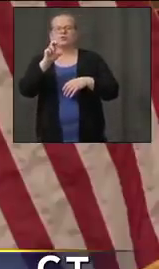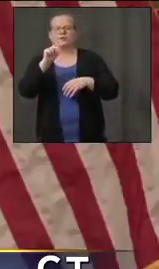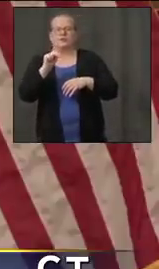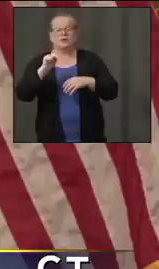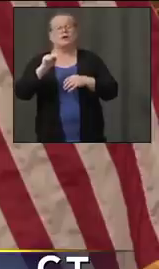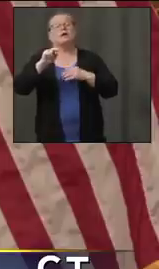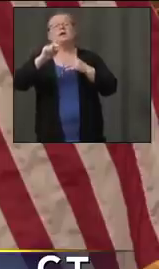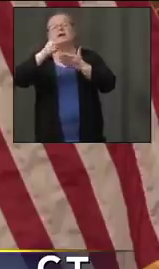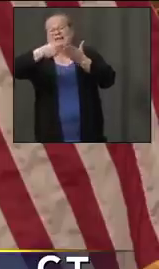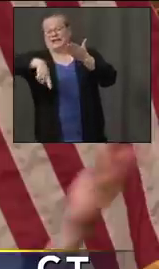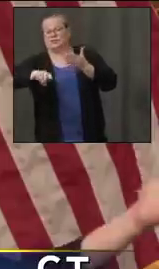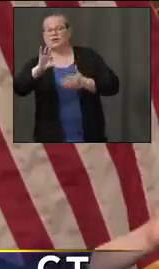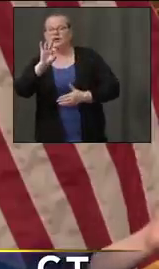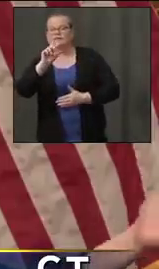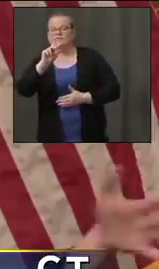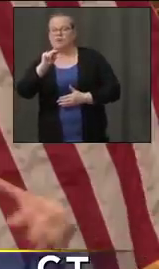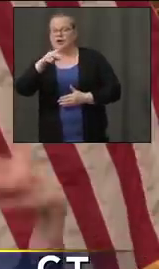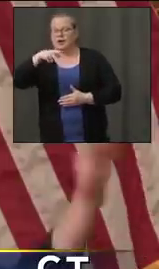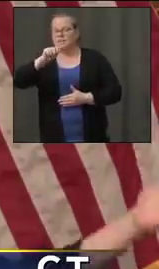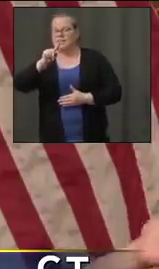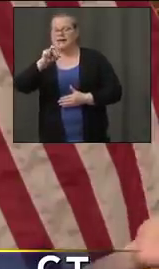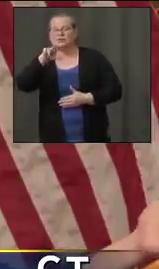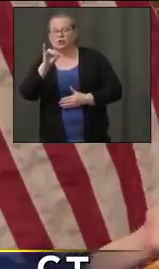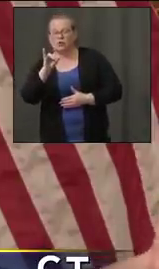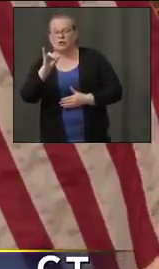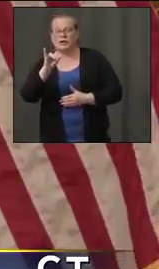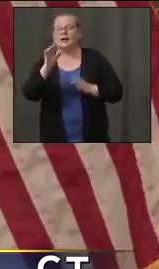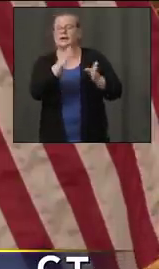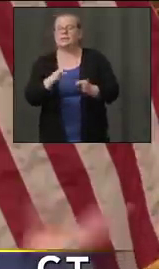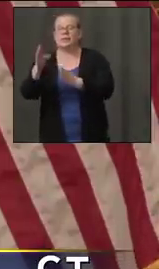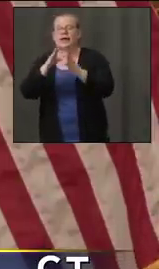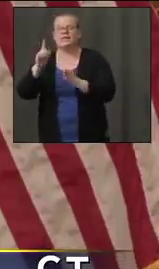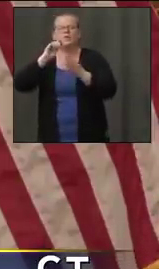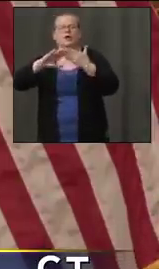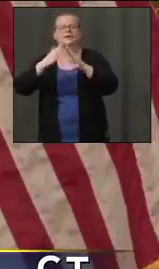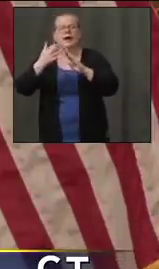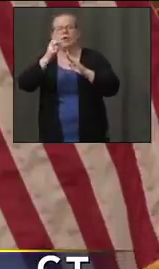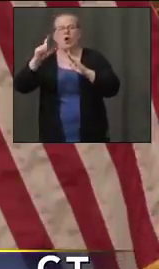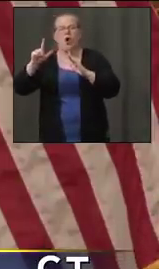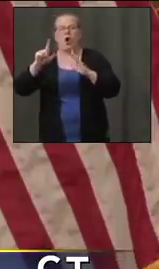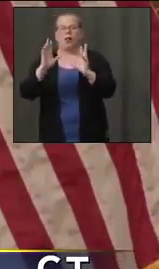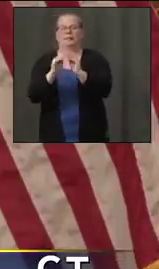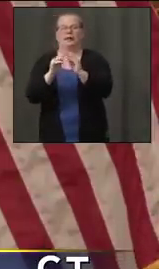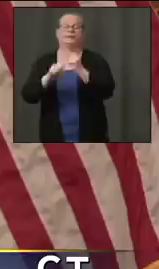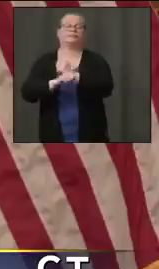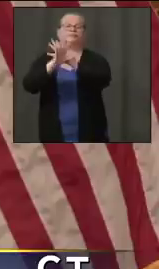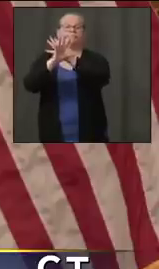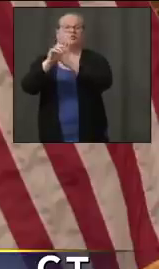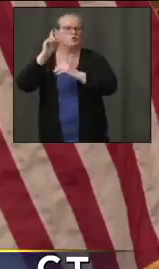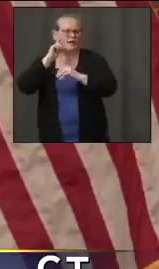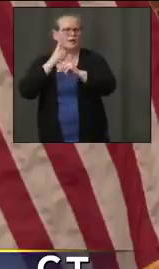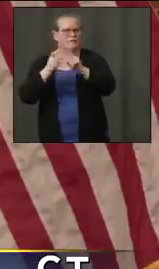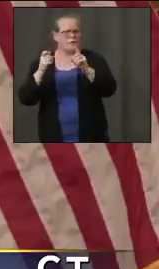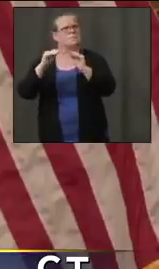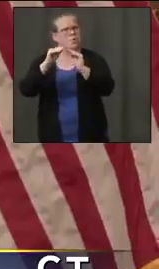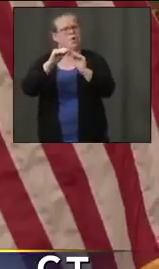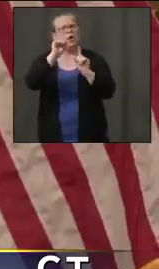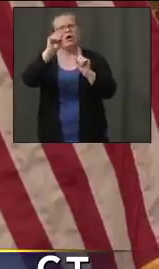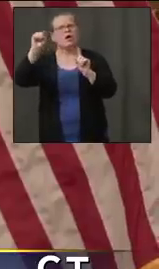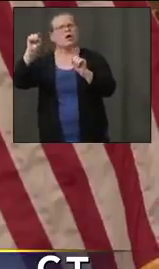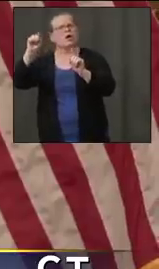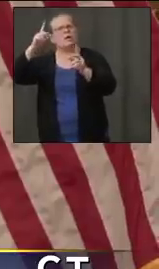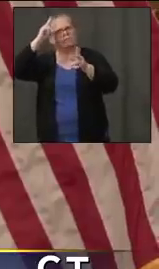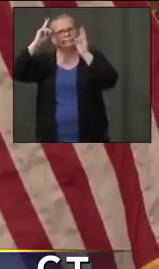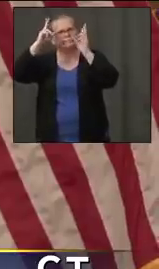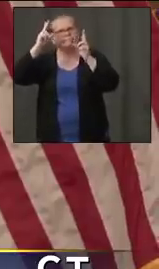Fran Pastore is organizing for the governor to hear further from hair salon owners. So